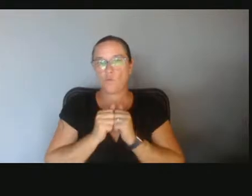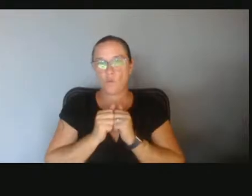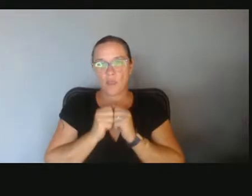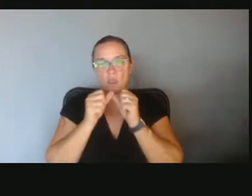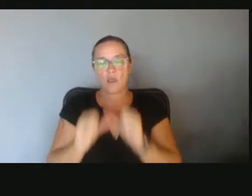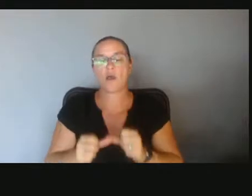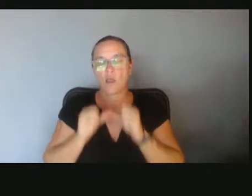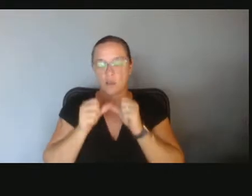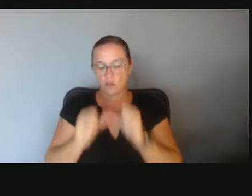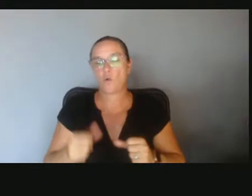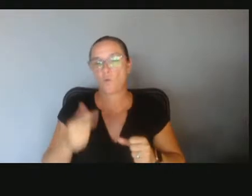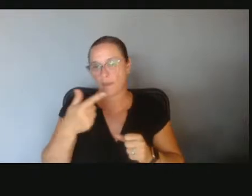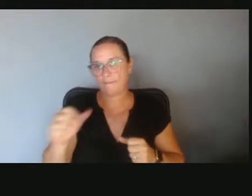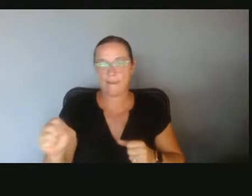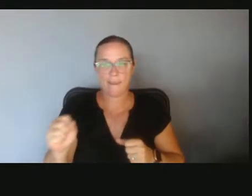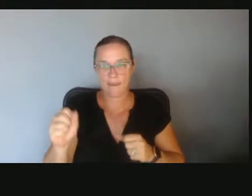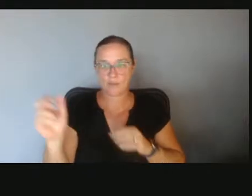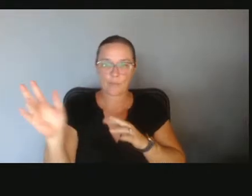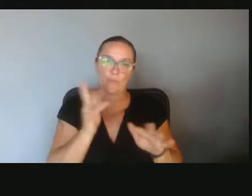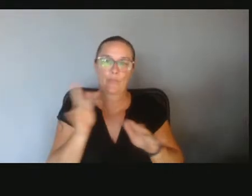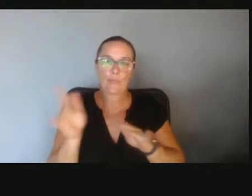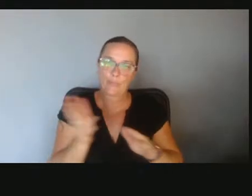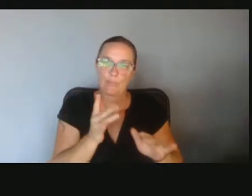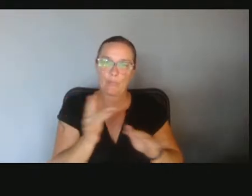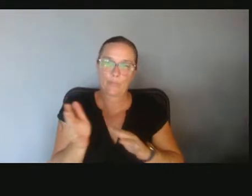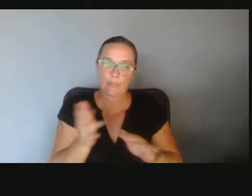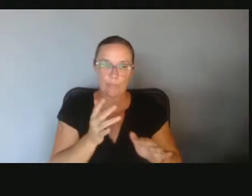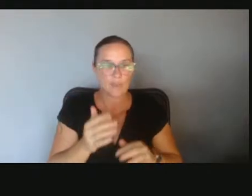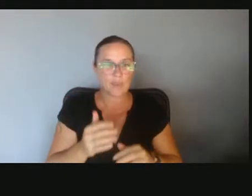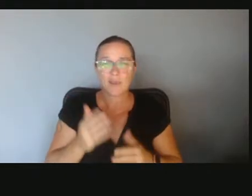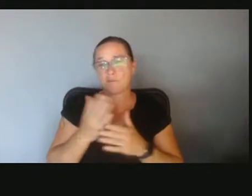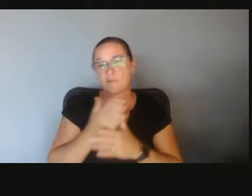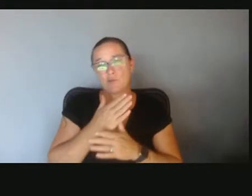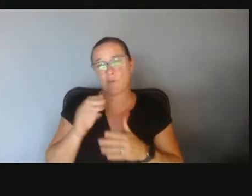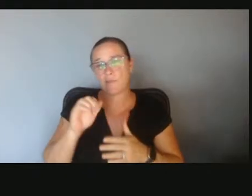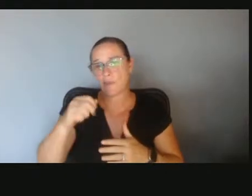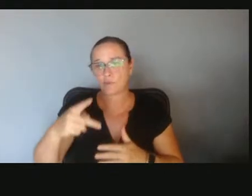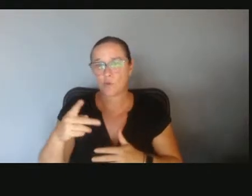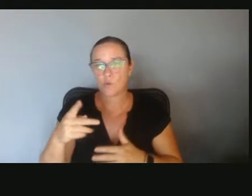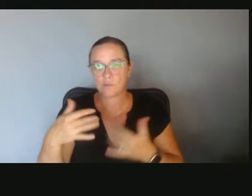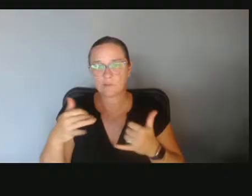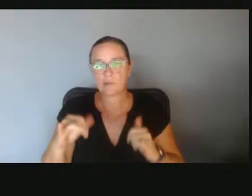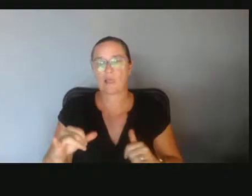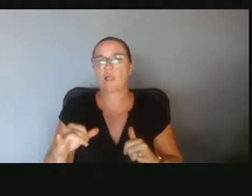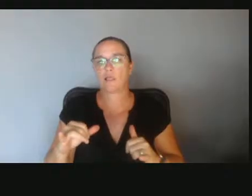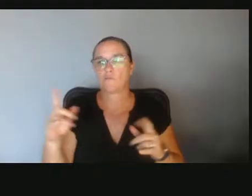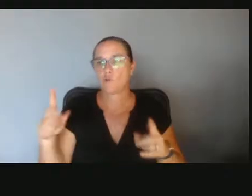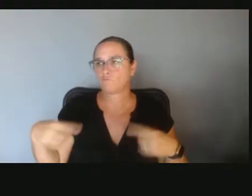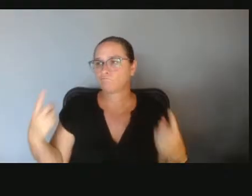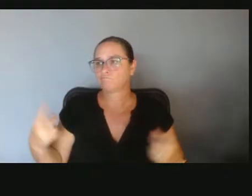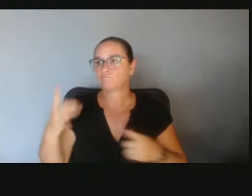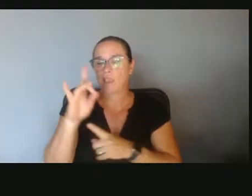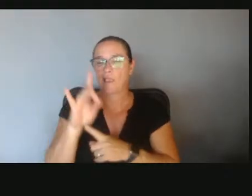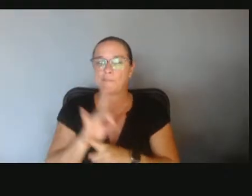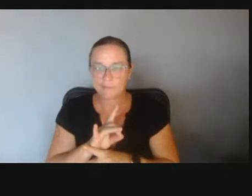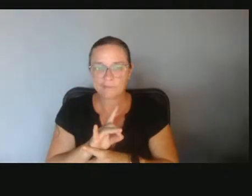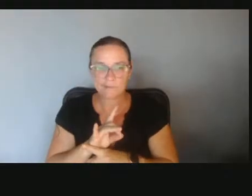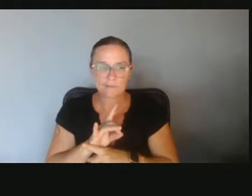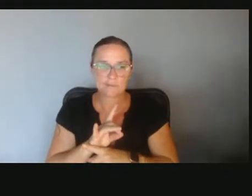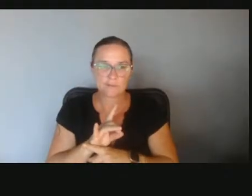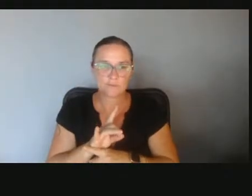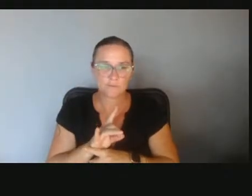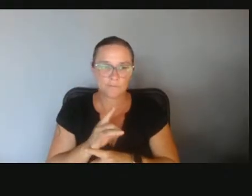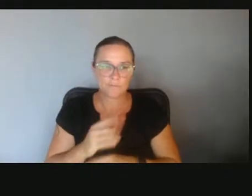gas blowing down there, even between these big episodes over the last 8 months especially, and really going